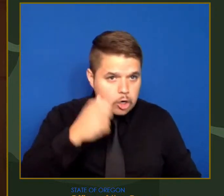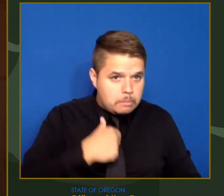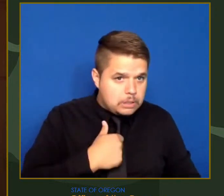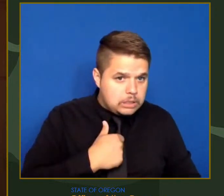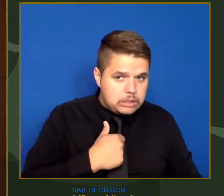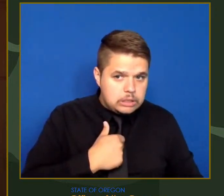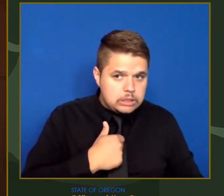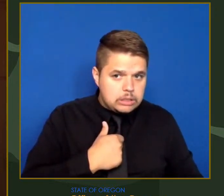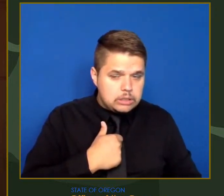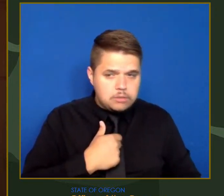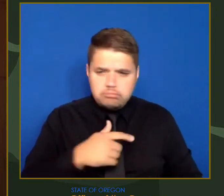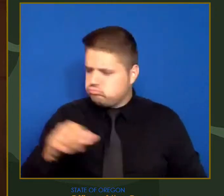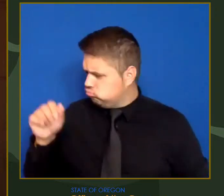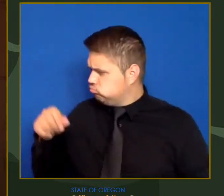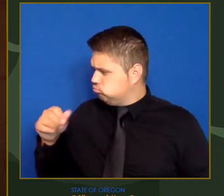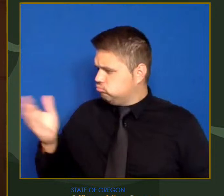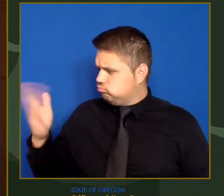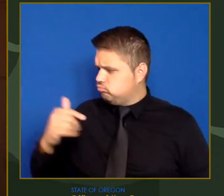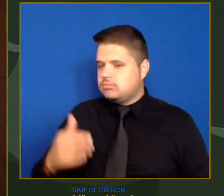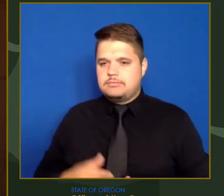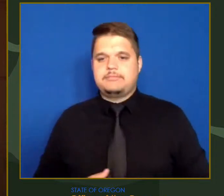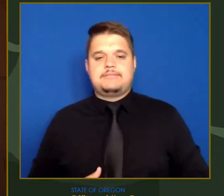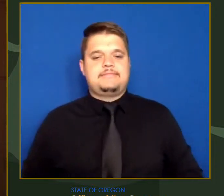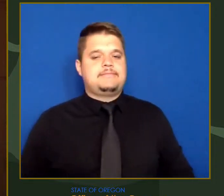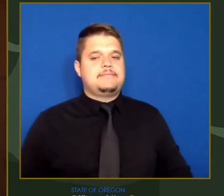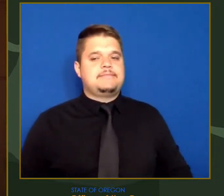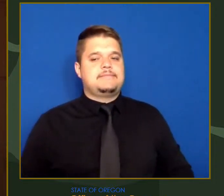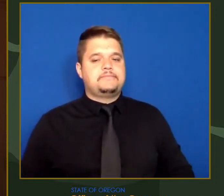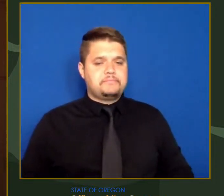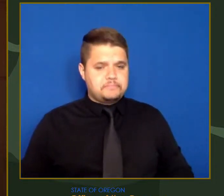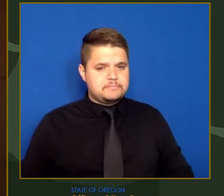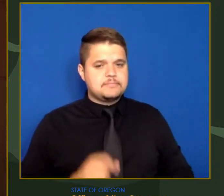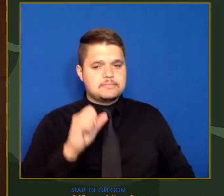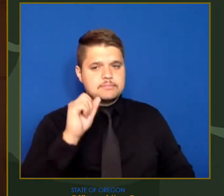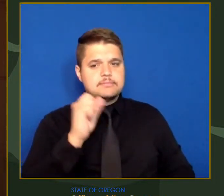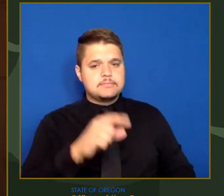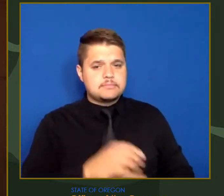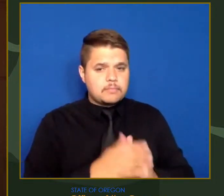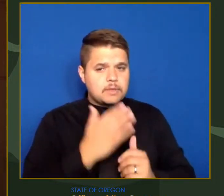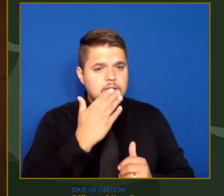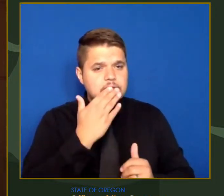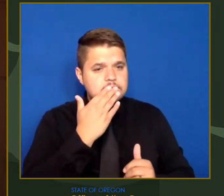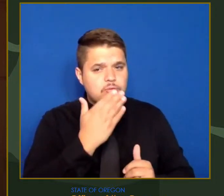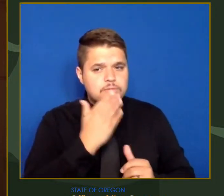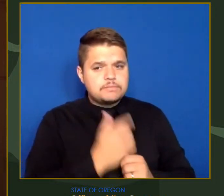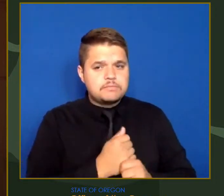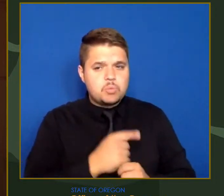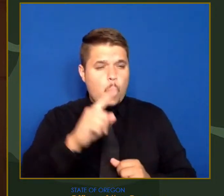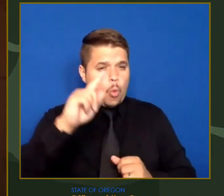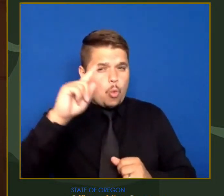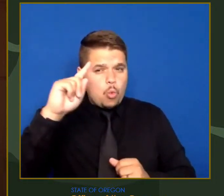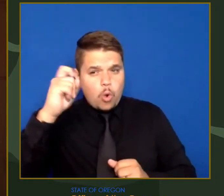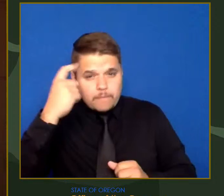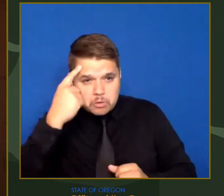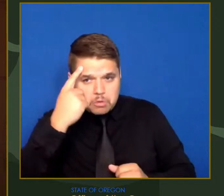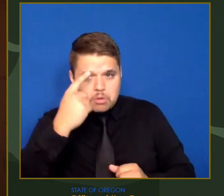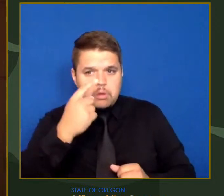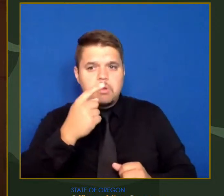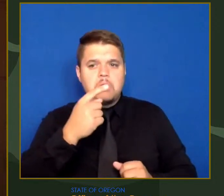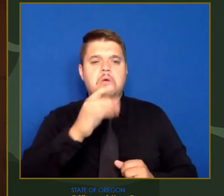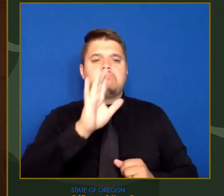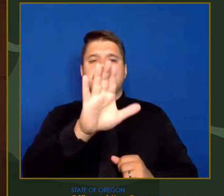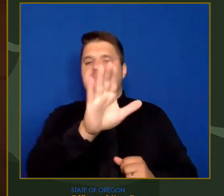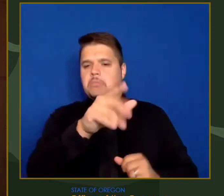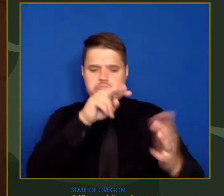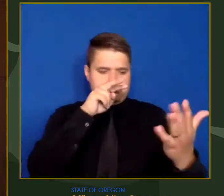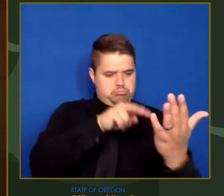Yes, I am. Go ahead. Yes, thank you. Governor, what's the data showing whether the prize